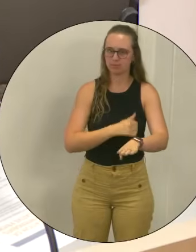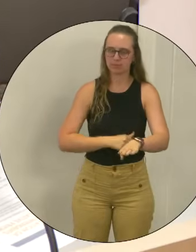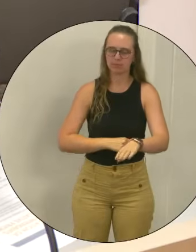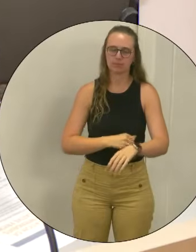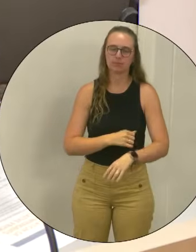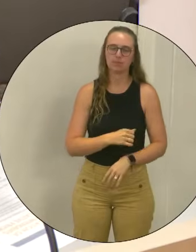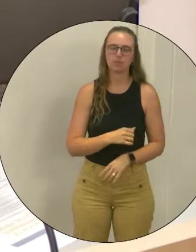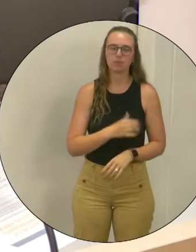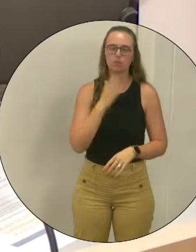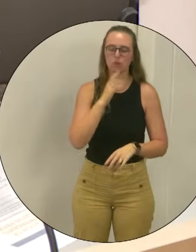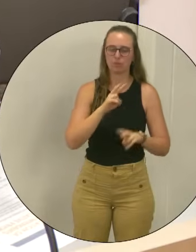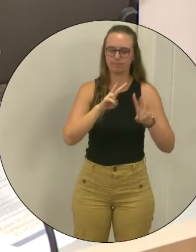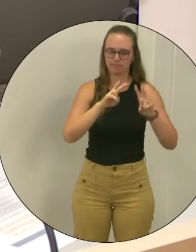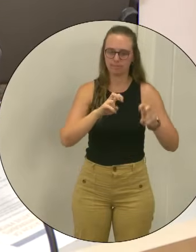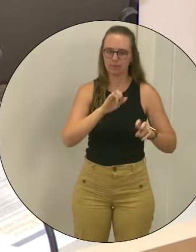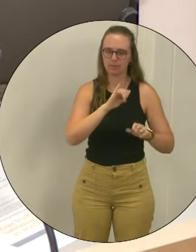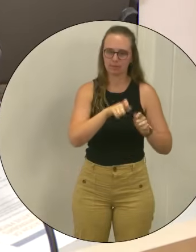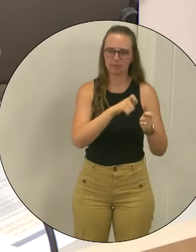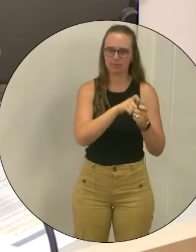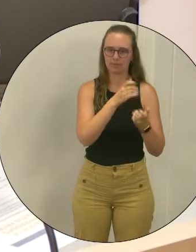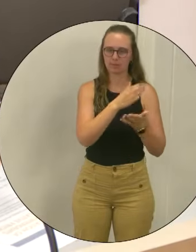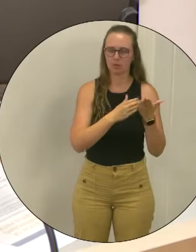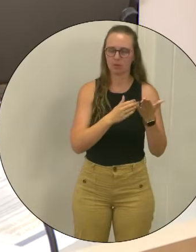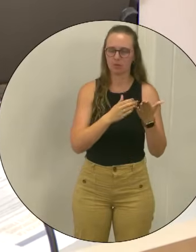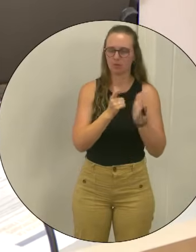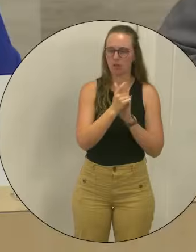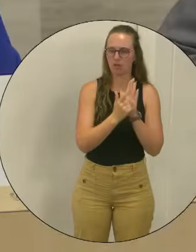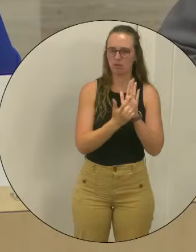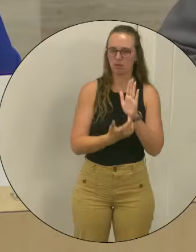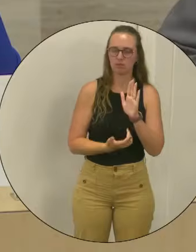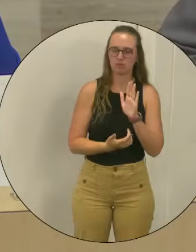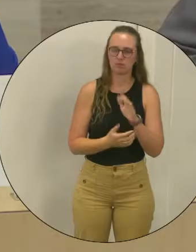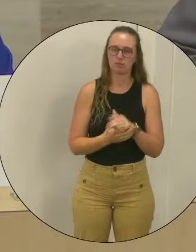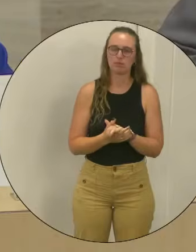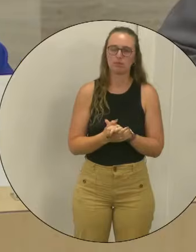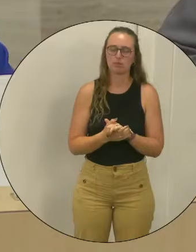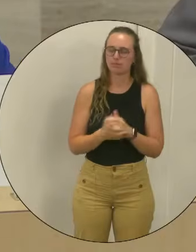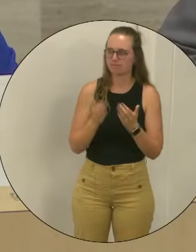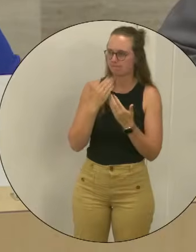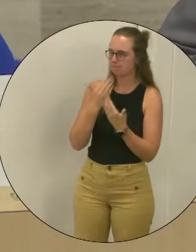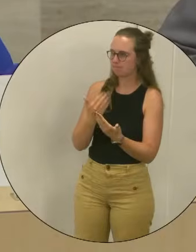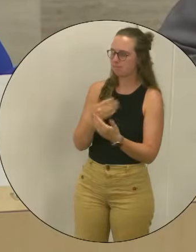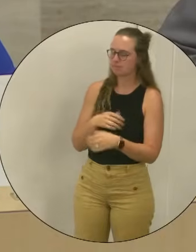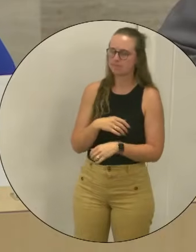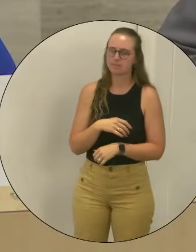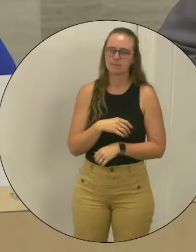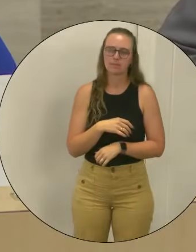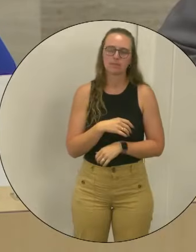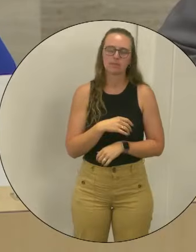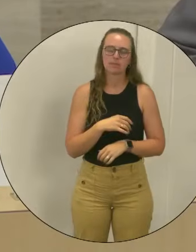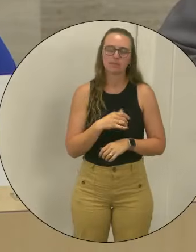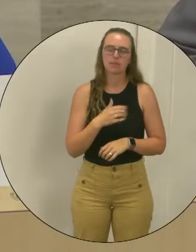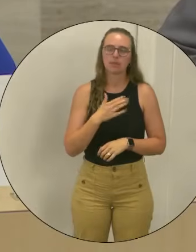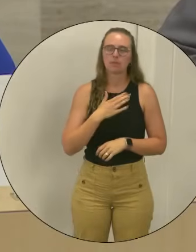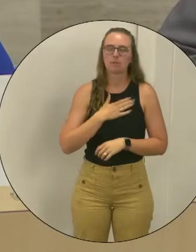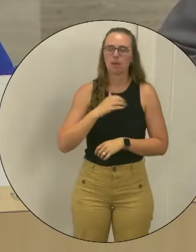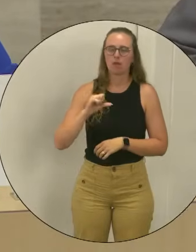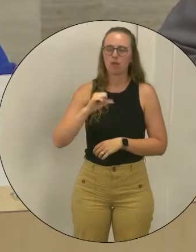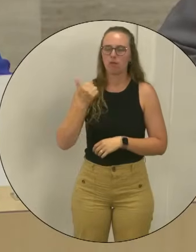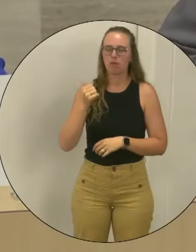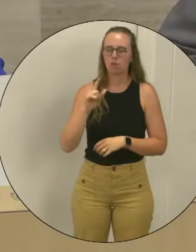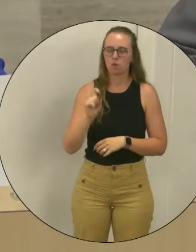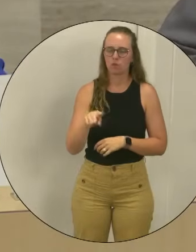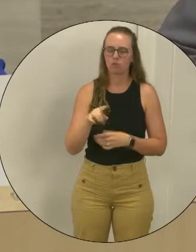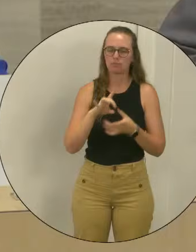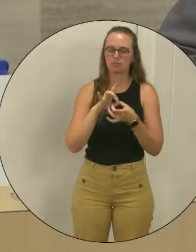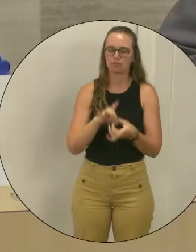be reevaluating that particular portion of the law. Okay, thank you. And then my other question